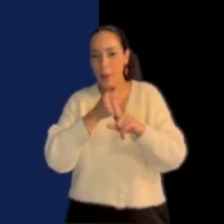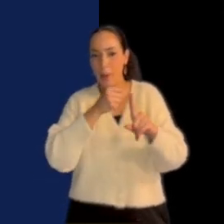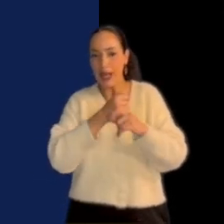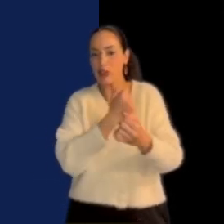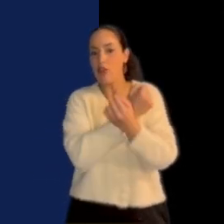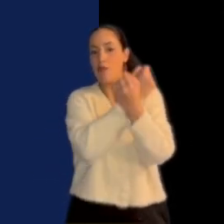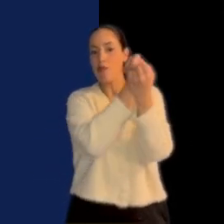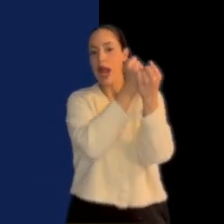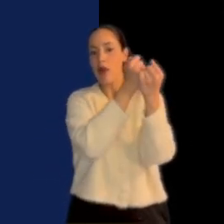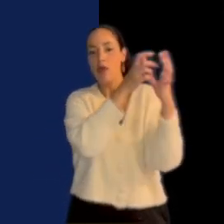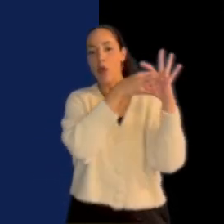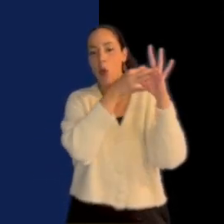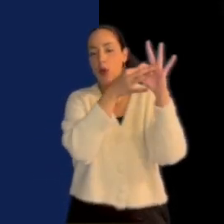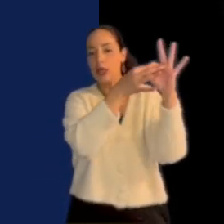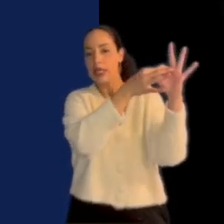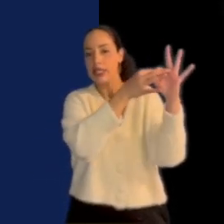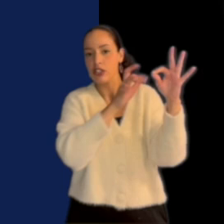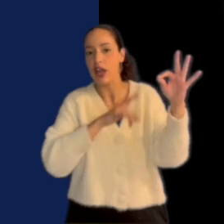to intervene.